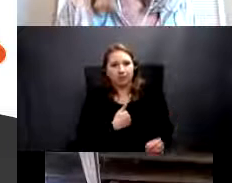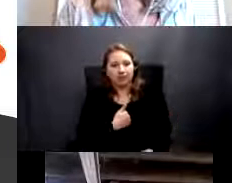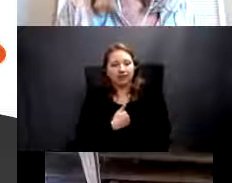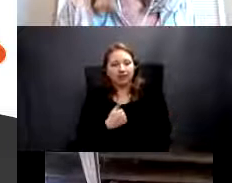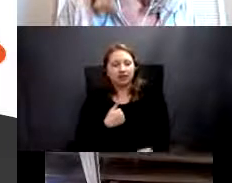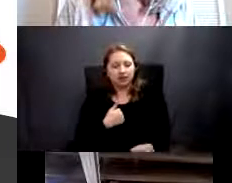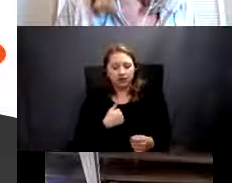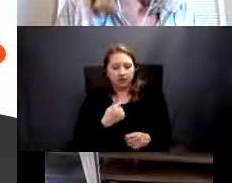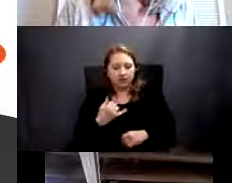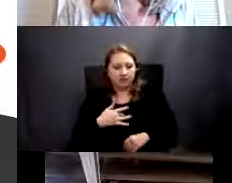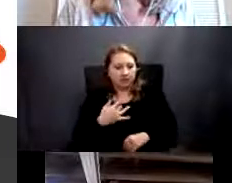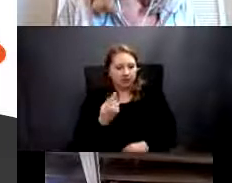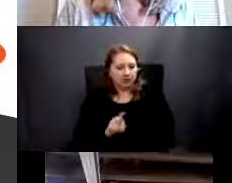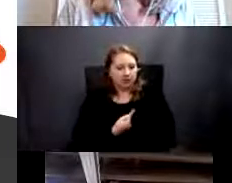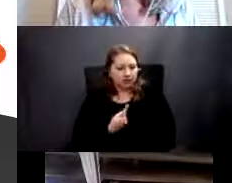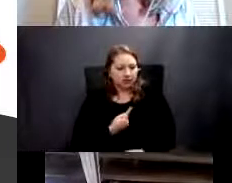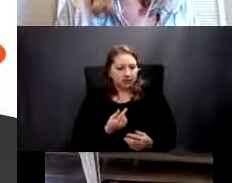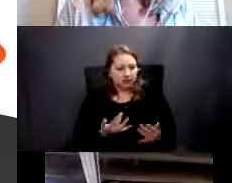overwhelmed and had some difficult